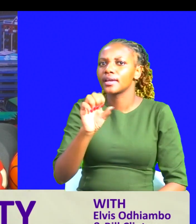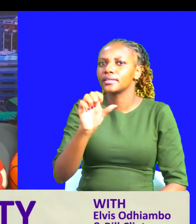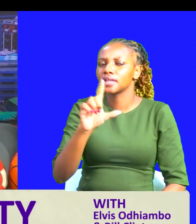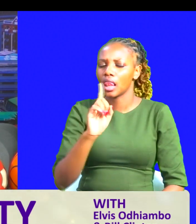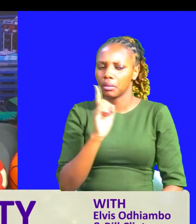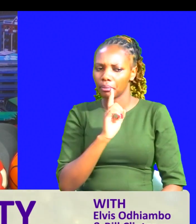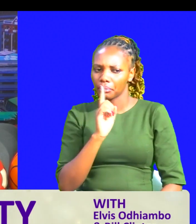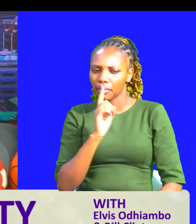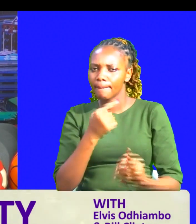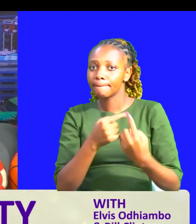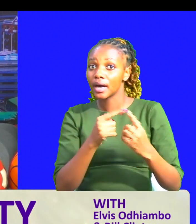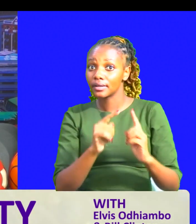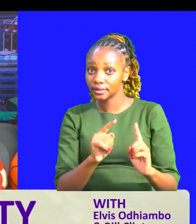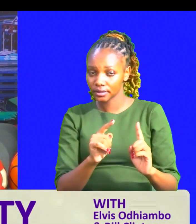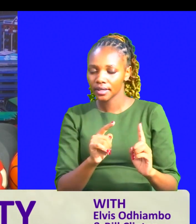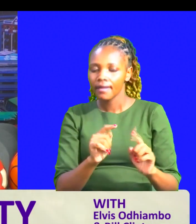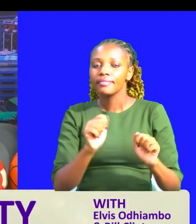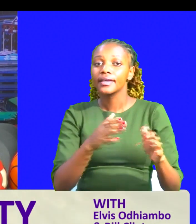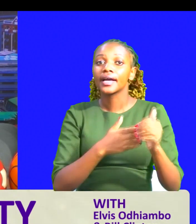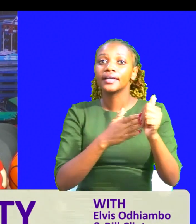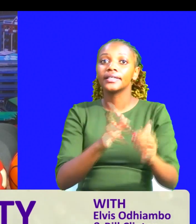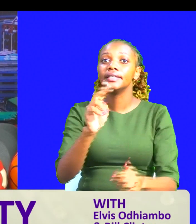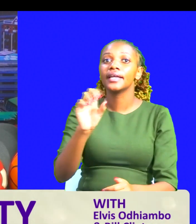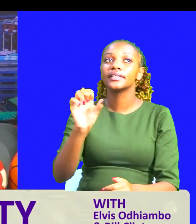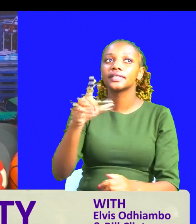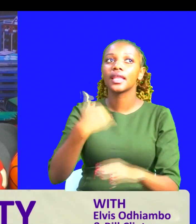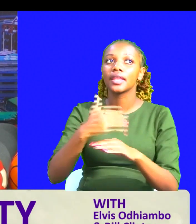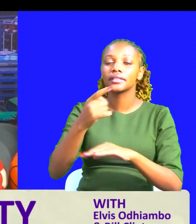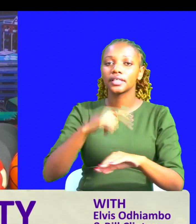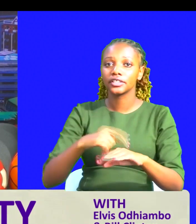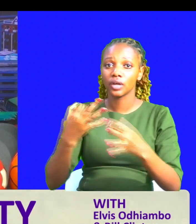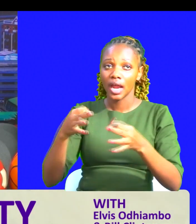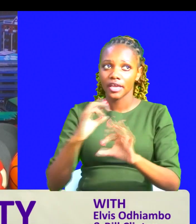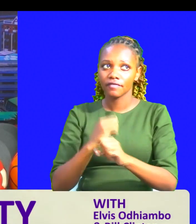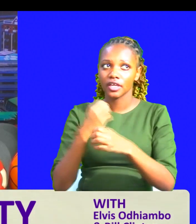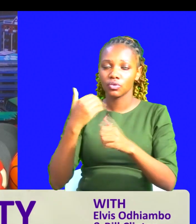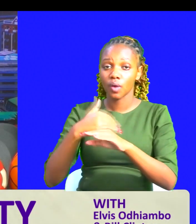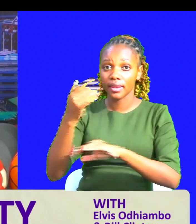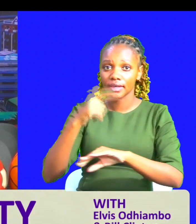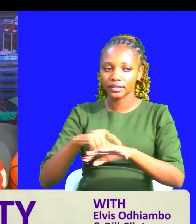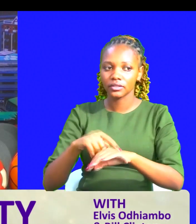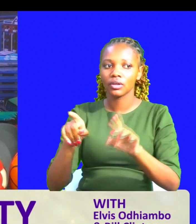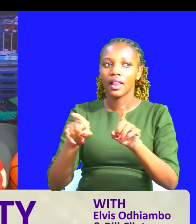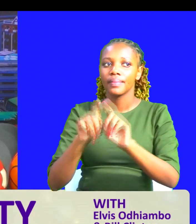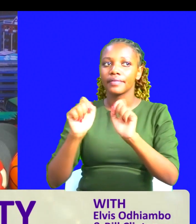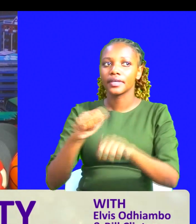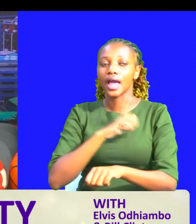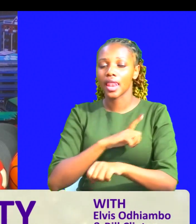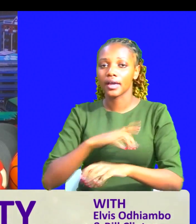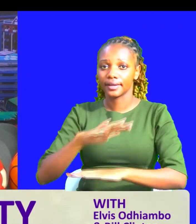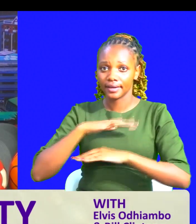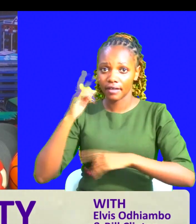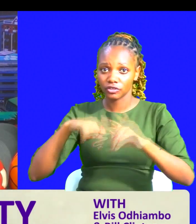there, but they are bound to lead the NSL next season. So should they perform really well next season, they are lucky enough to not only win